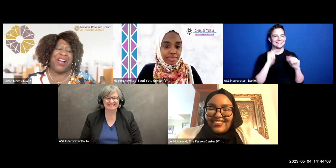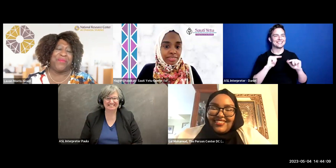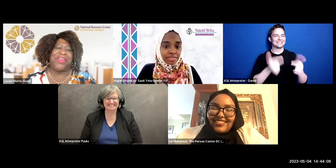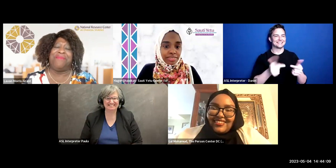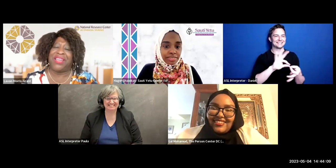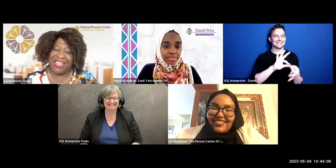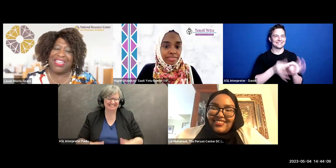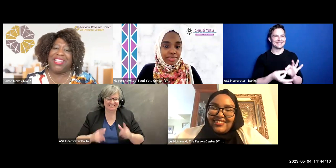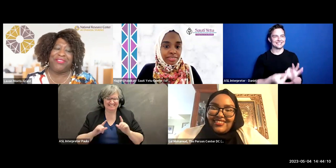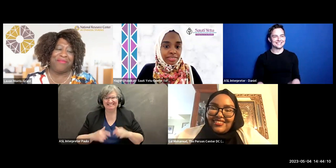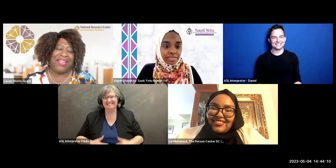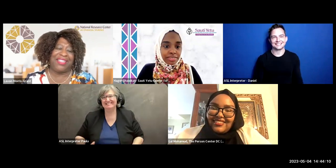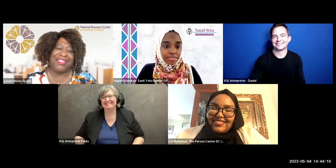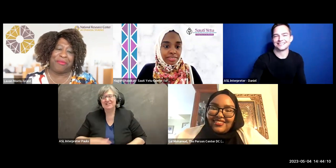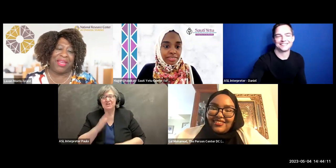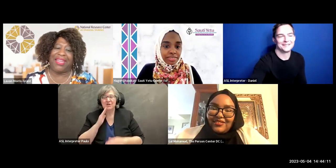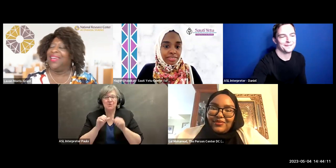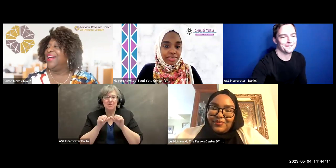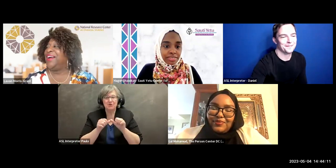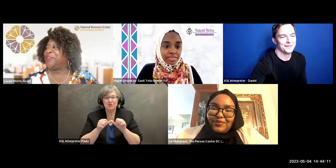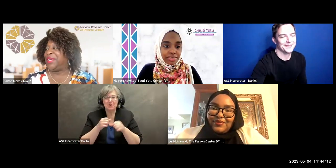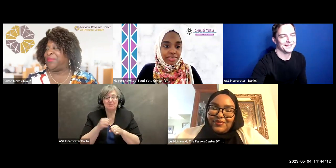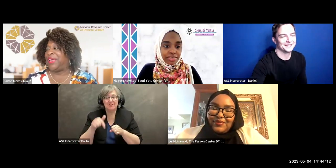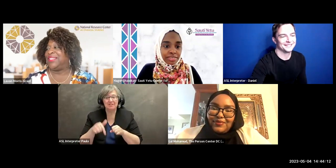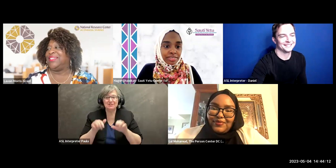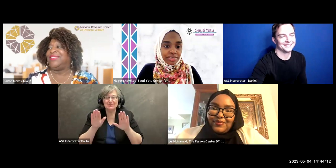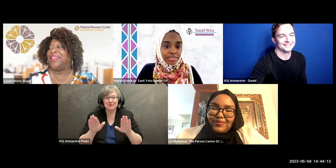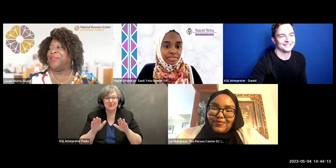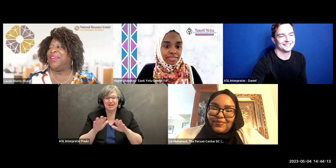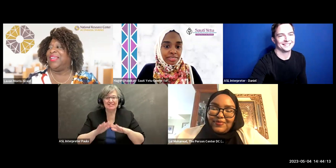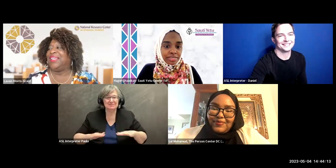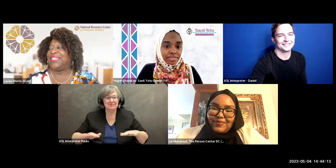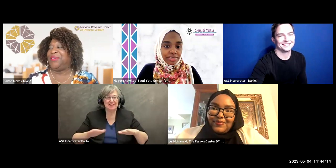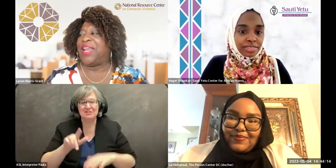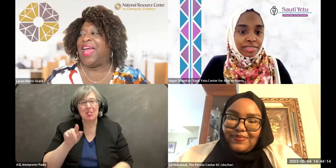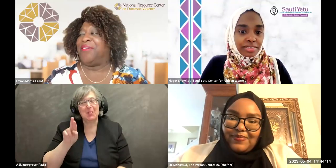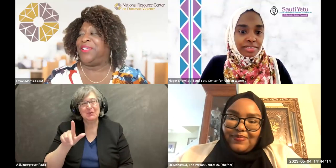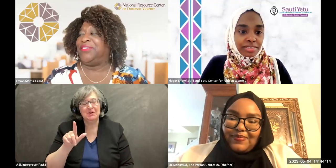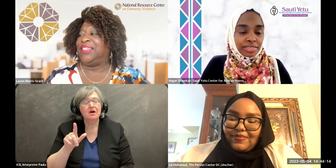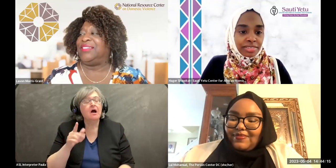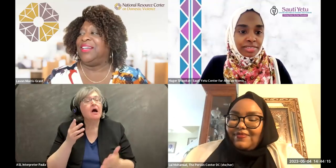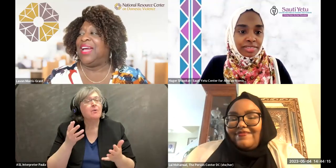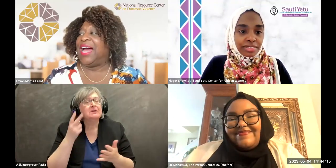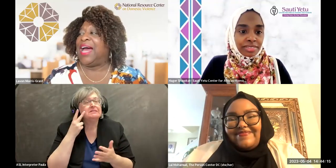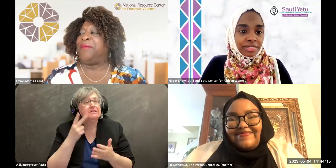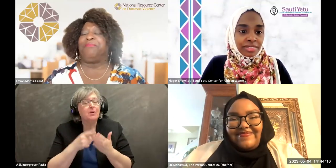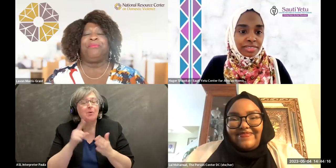and continue to make this a great space, Lil. So let's see what I have for you,